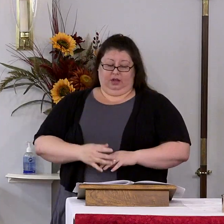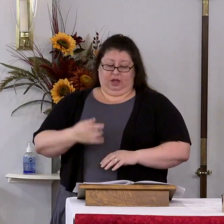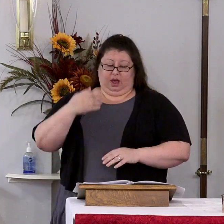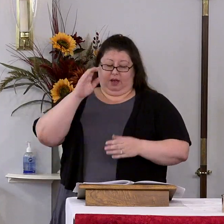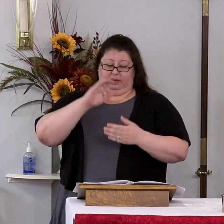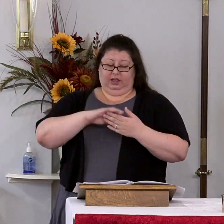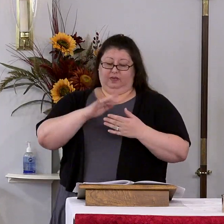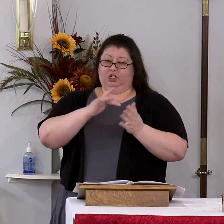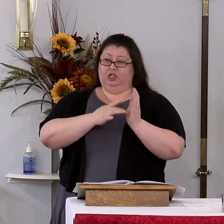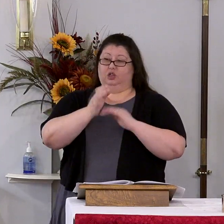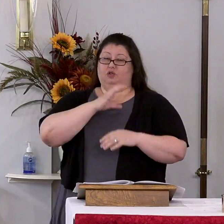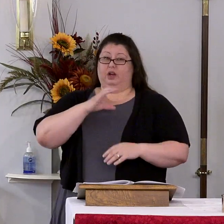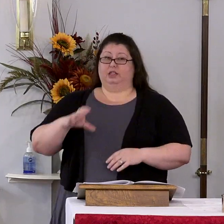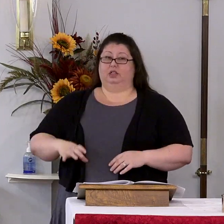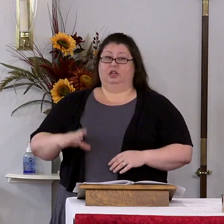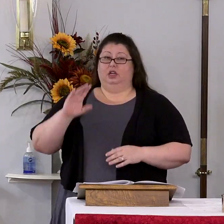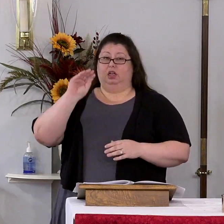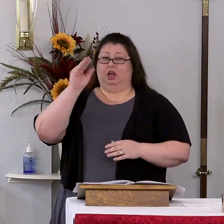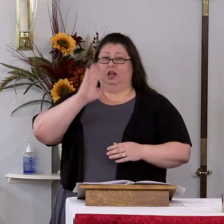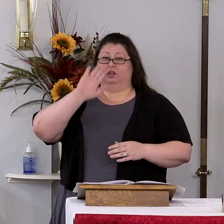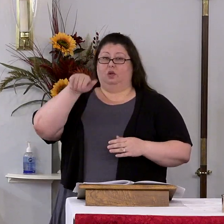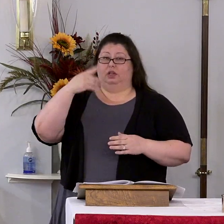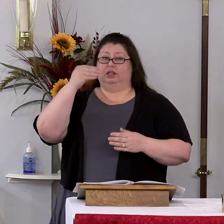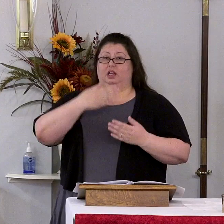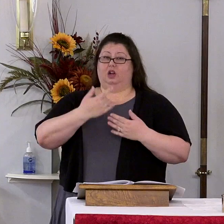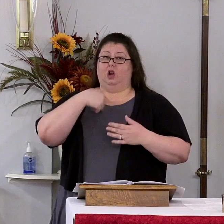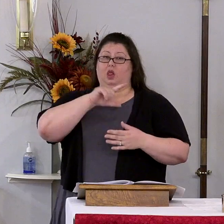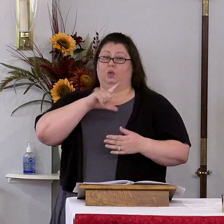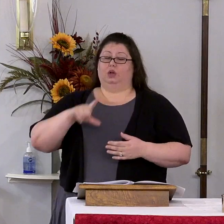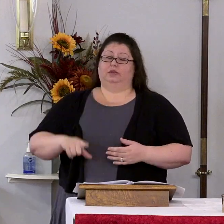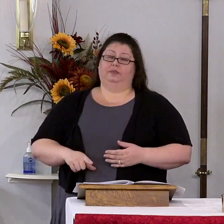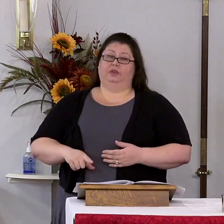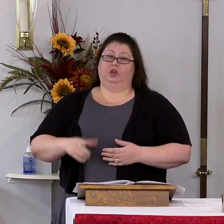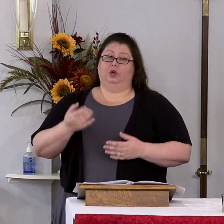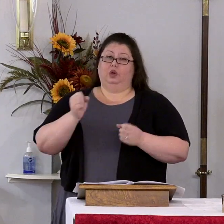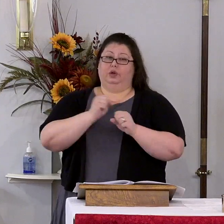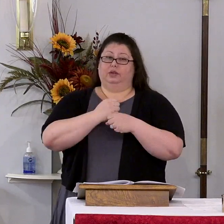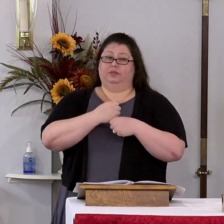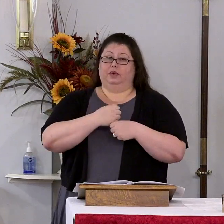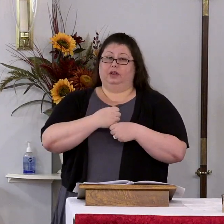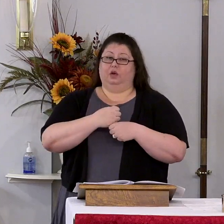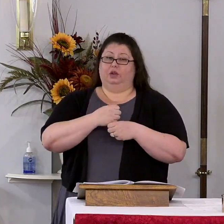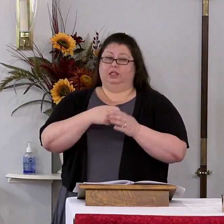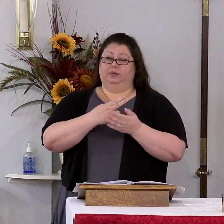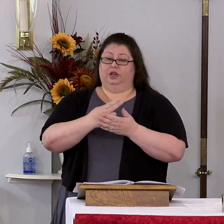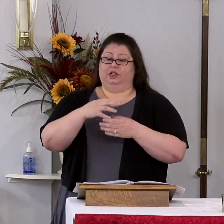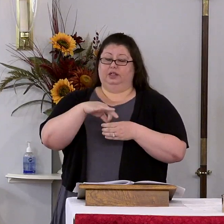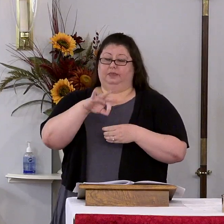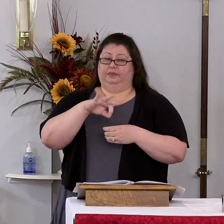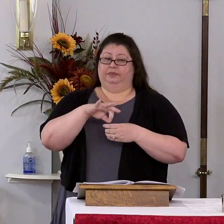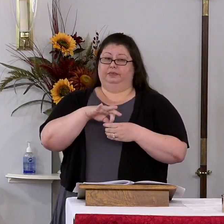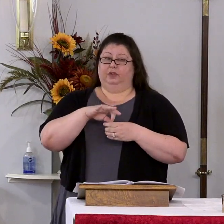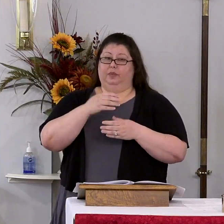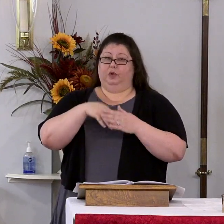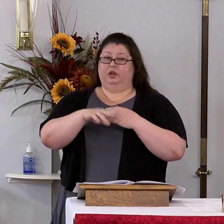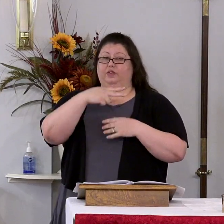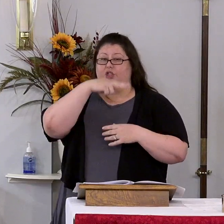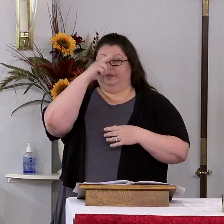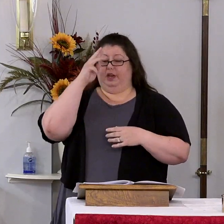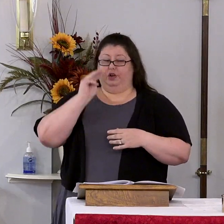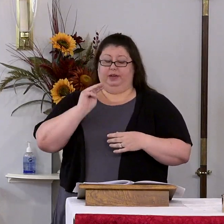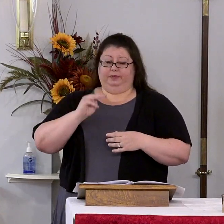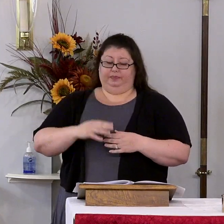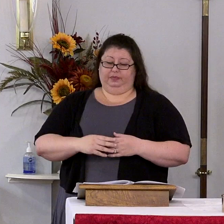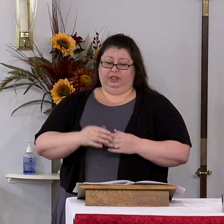I believe in Jesus Christ, God's only Son, our Lord, who was conceived by the Holy Spirit, born of the